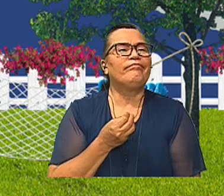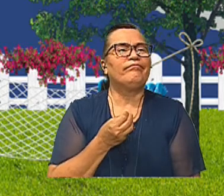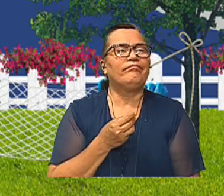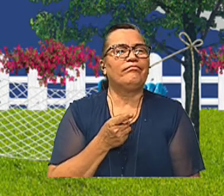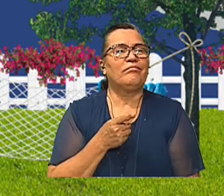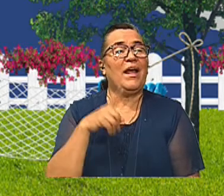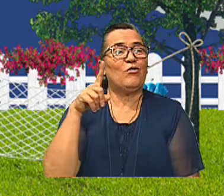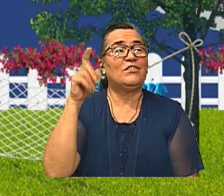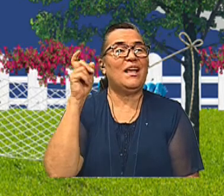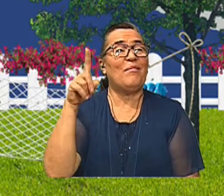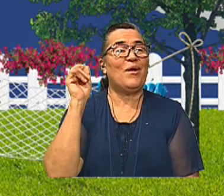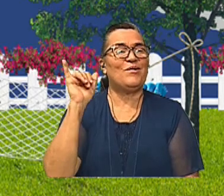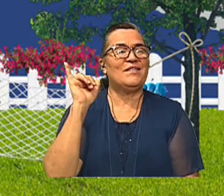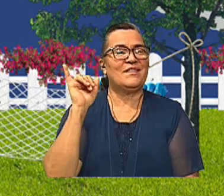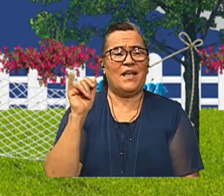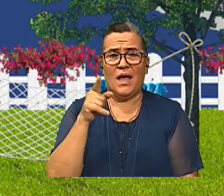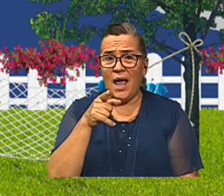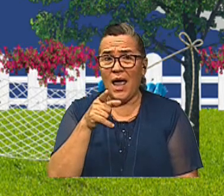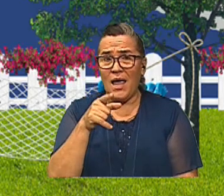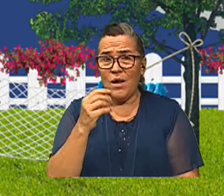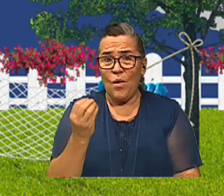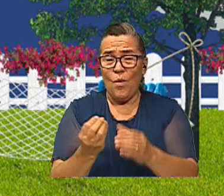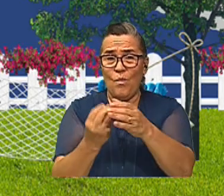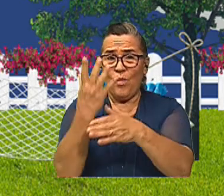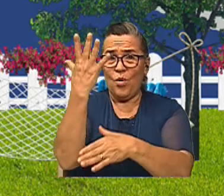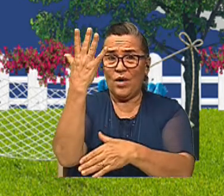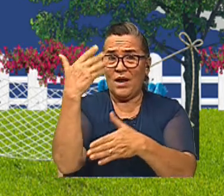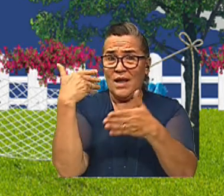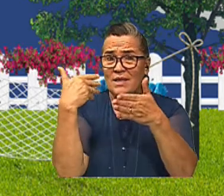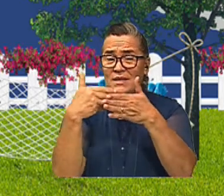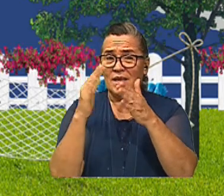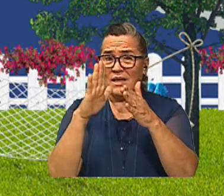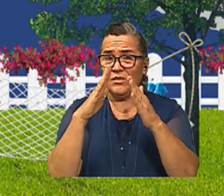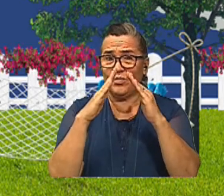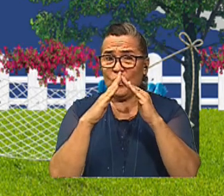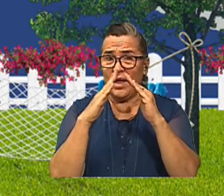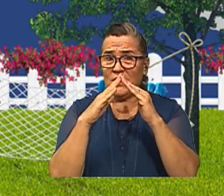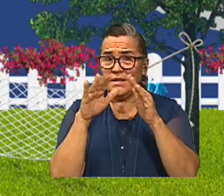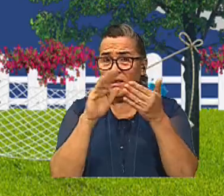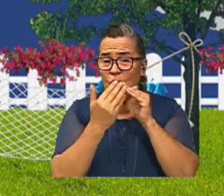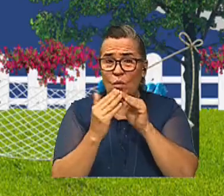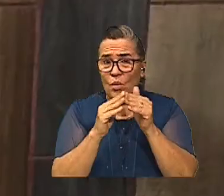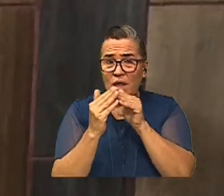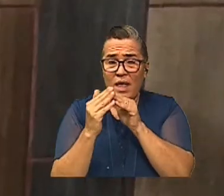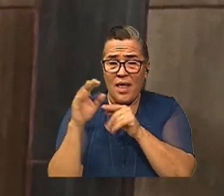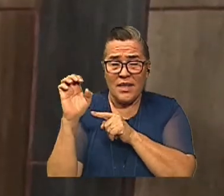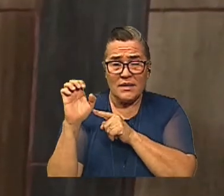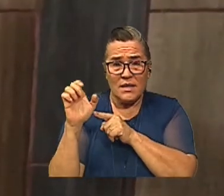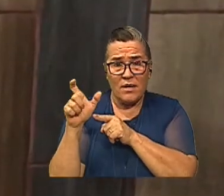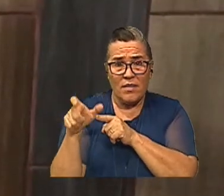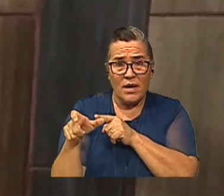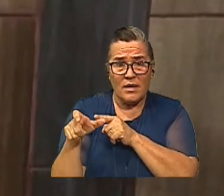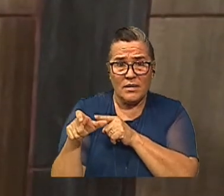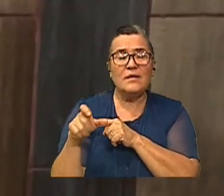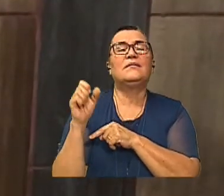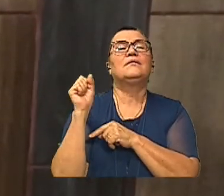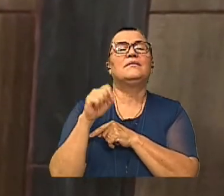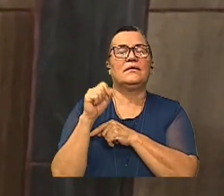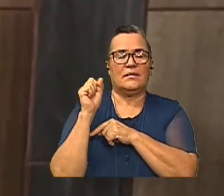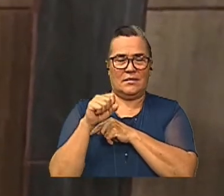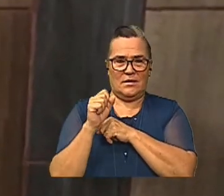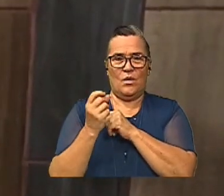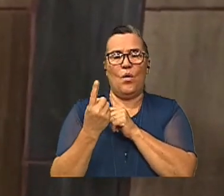4. Is there a volcano near your house or community, Esteban? Yes, there is